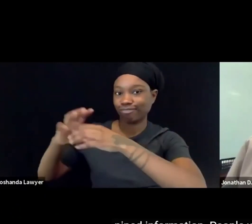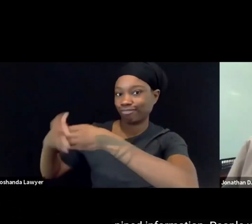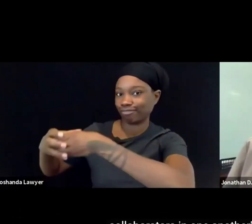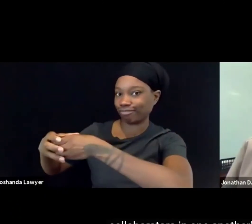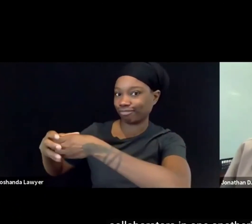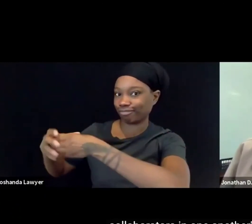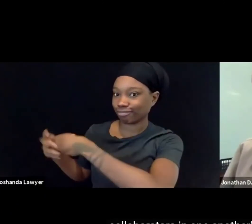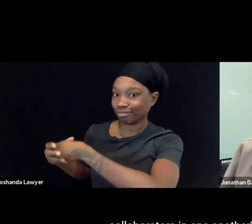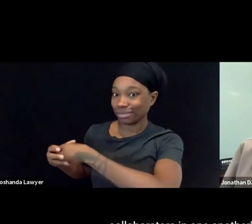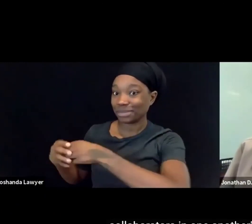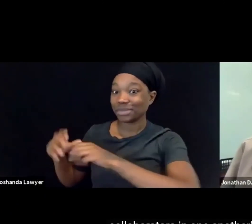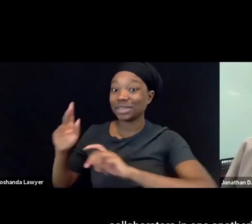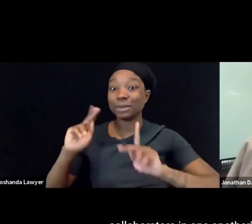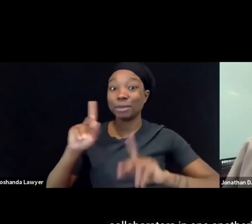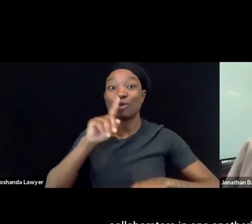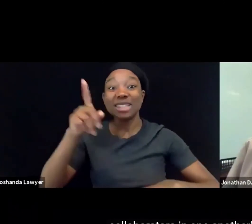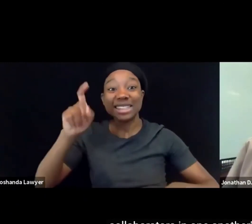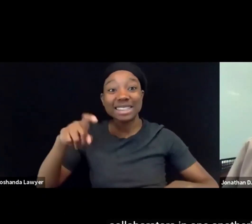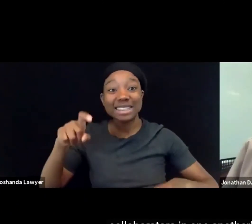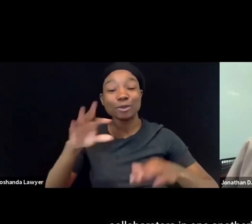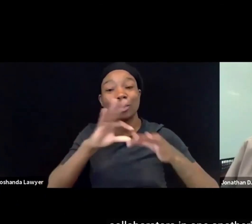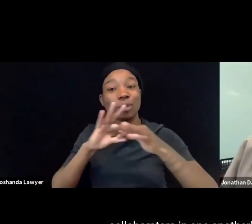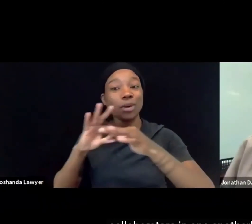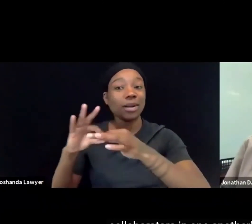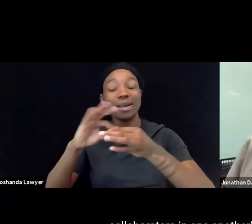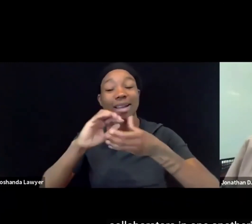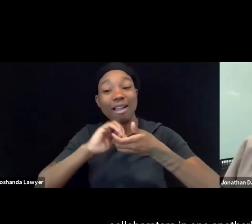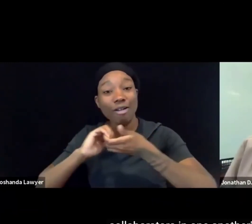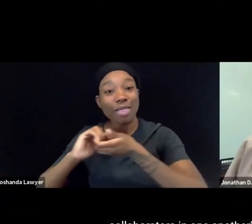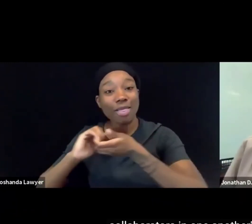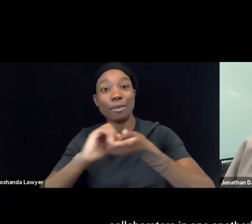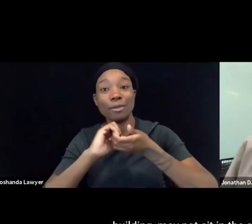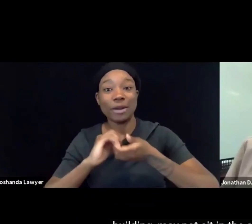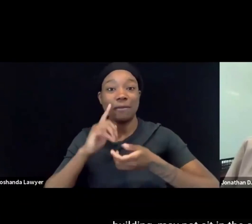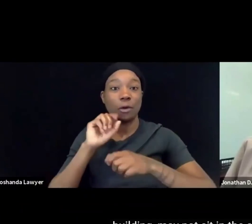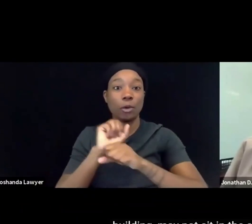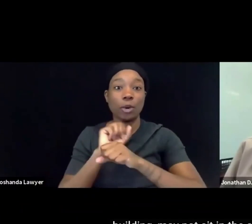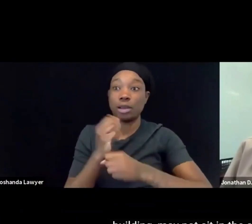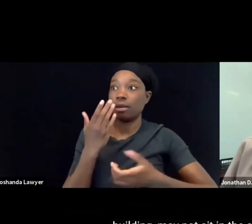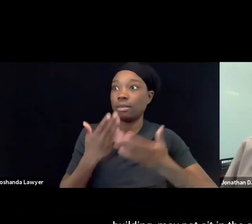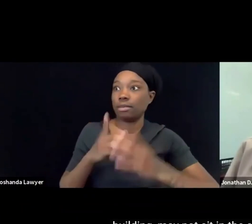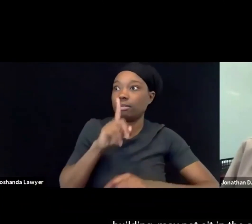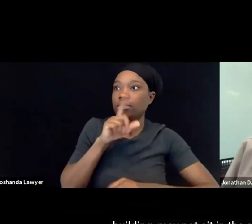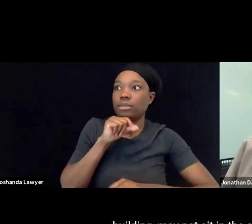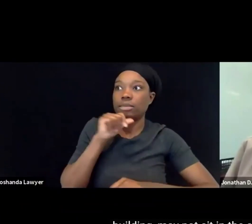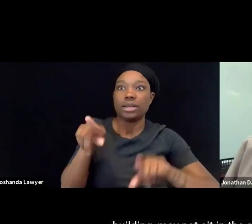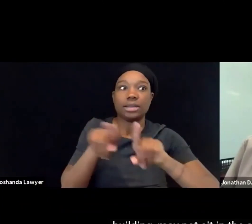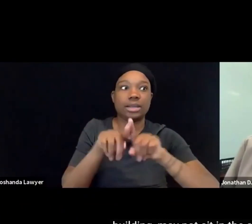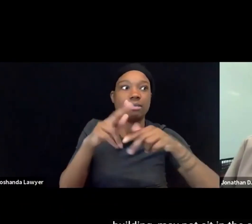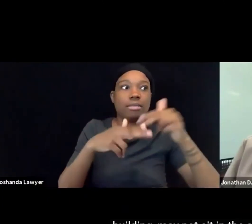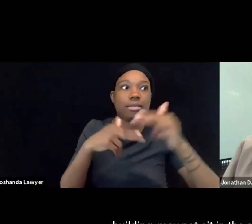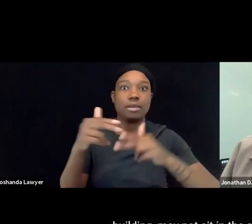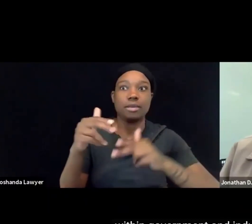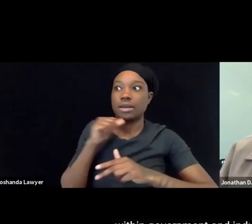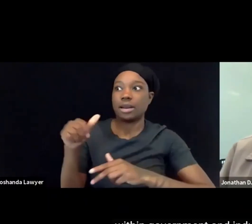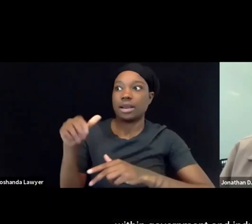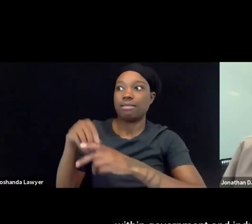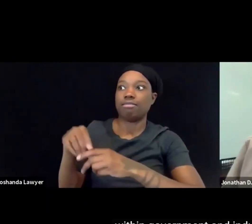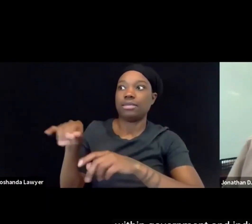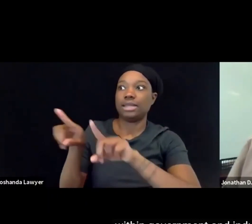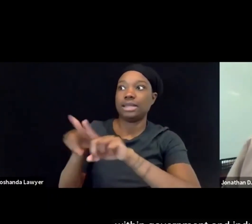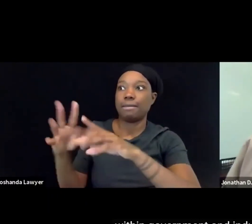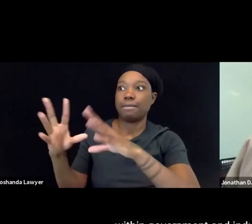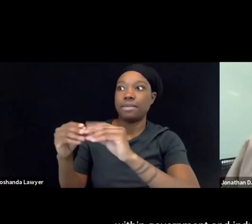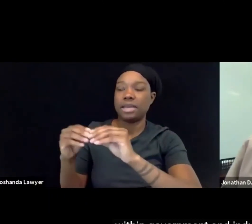be collaborators in one another's work may not work in the same building, may not sit in the same meetings. That's even